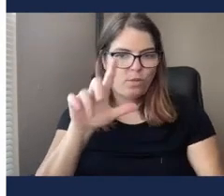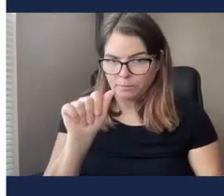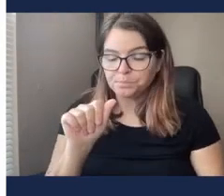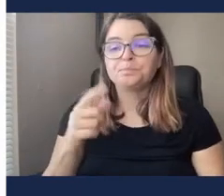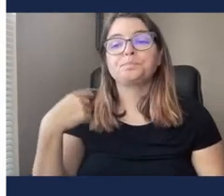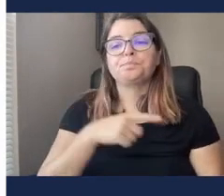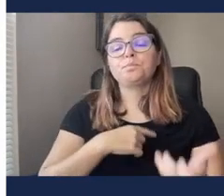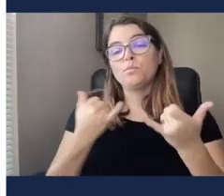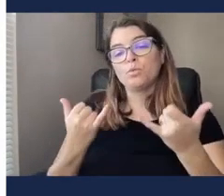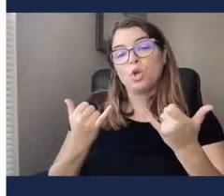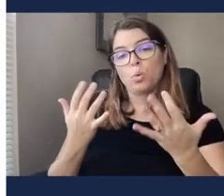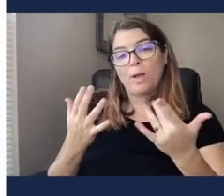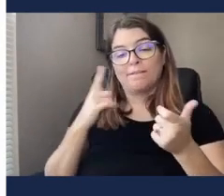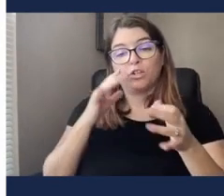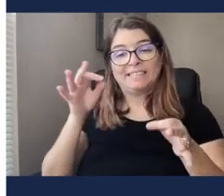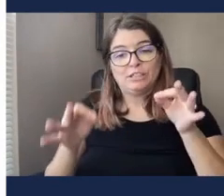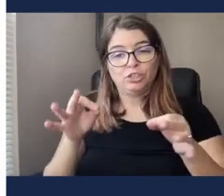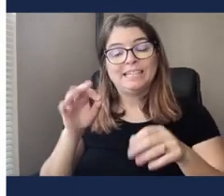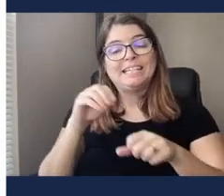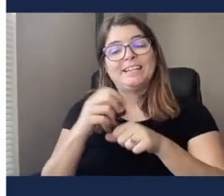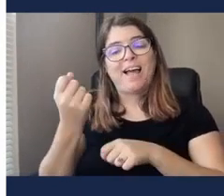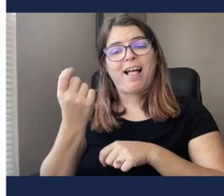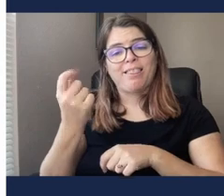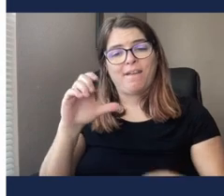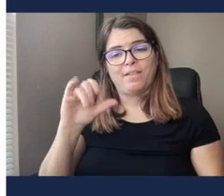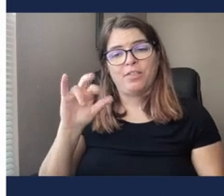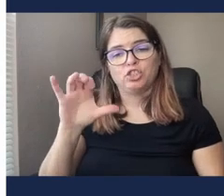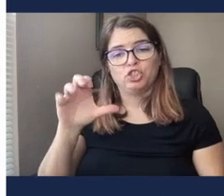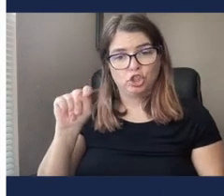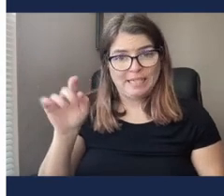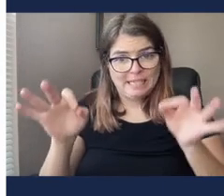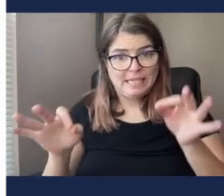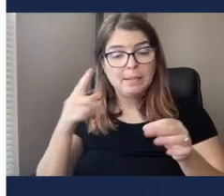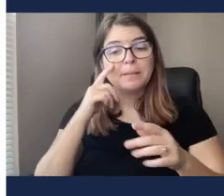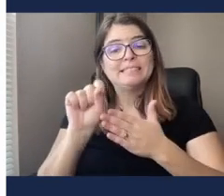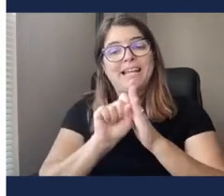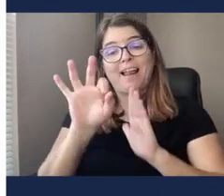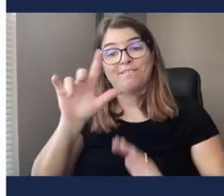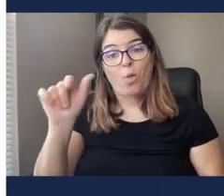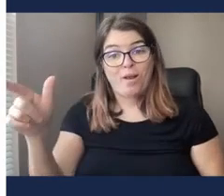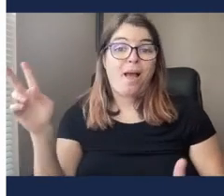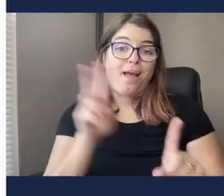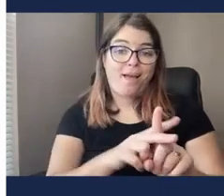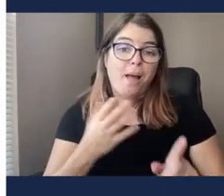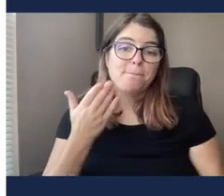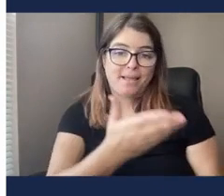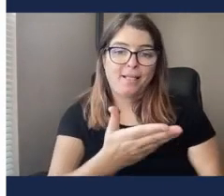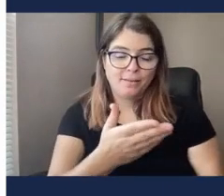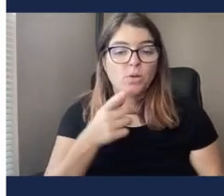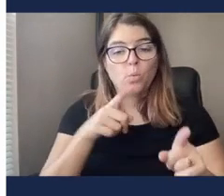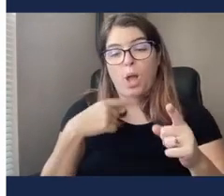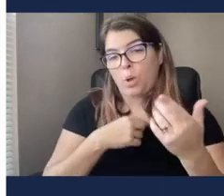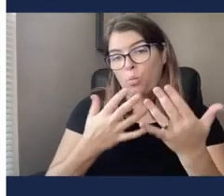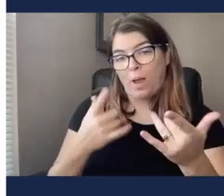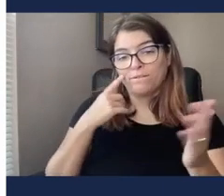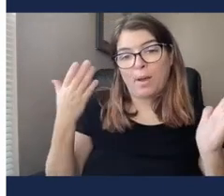waiting for a hearing at the 11th Circuit because the state of Florida has appealed. So while we're waiting for the appeal, the law